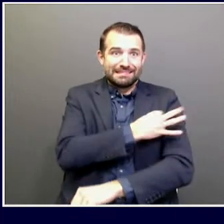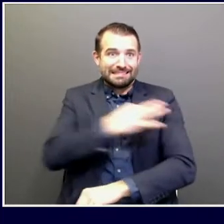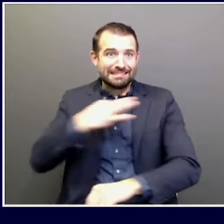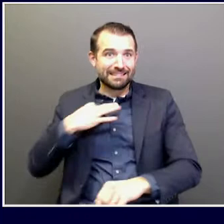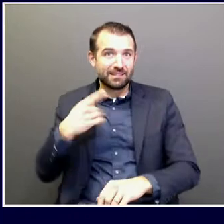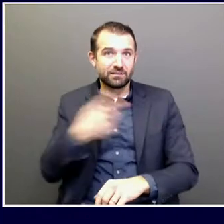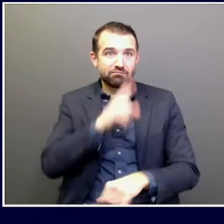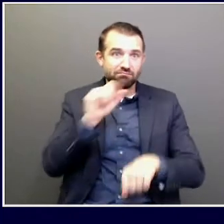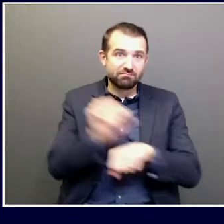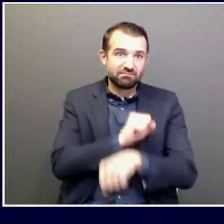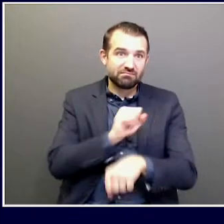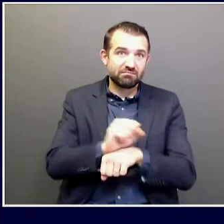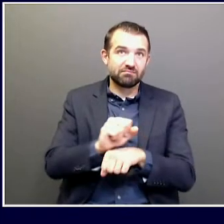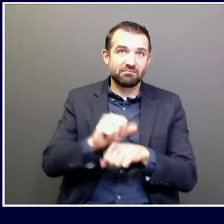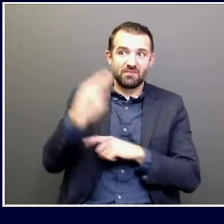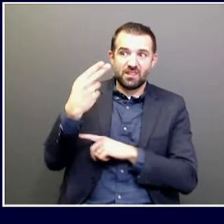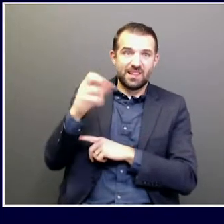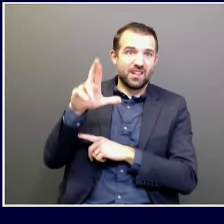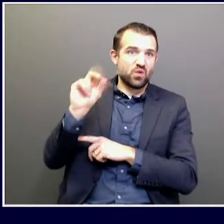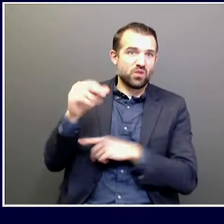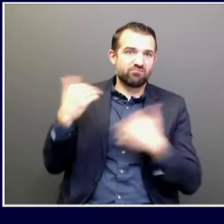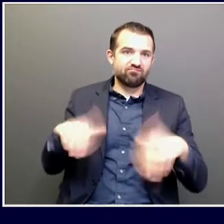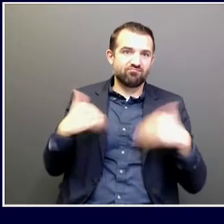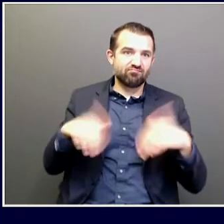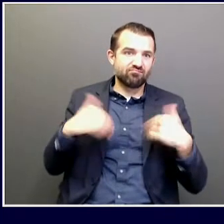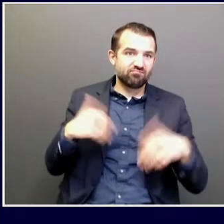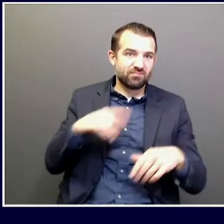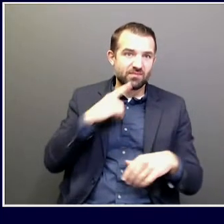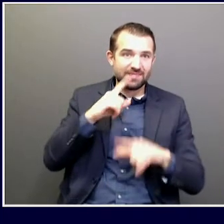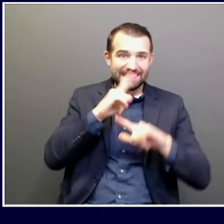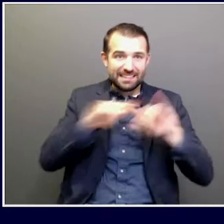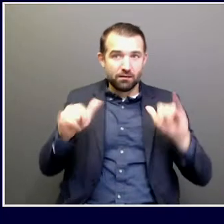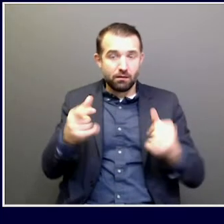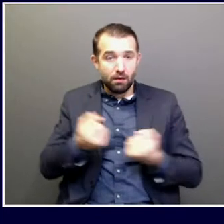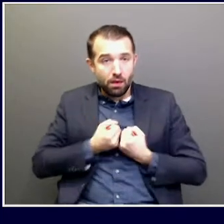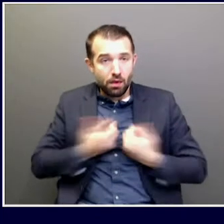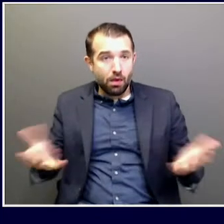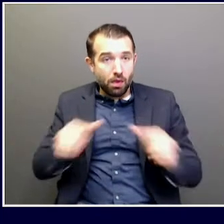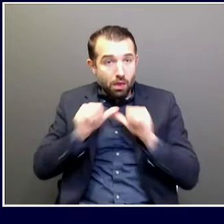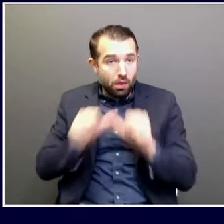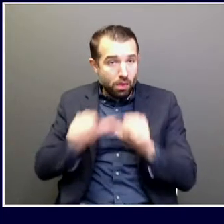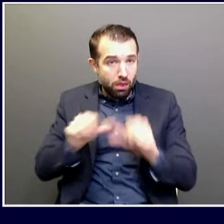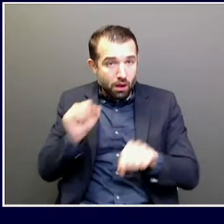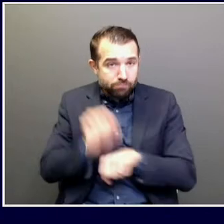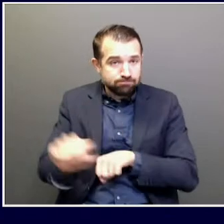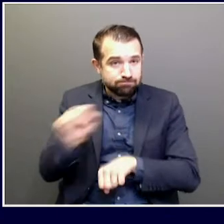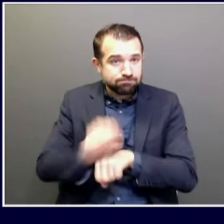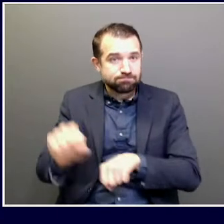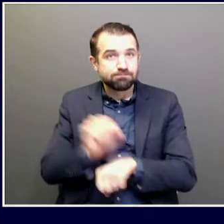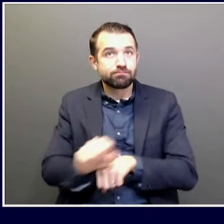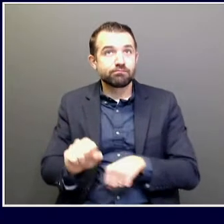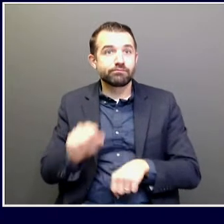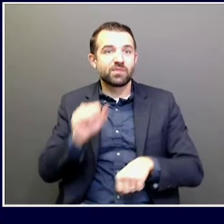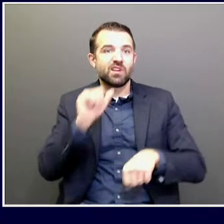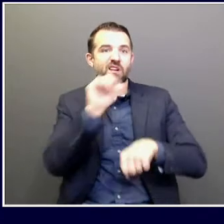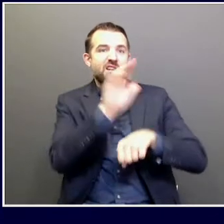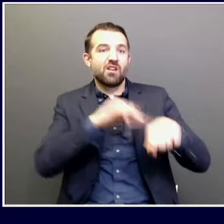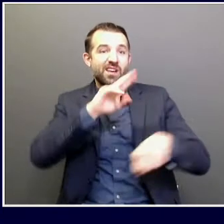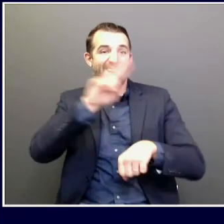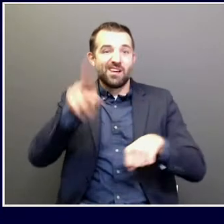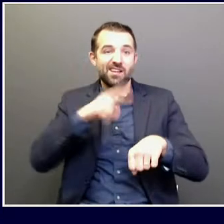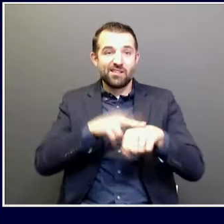tipping point, and that's why today I'm activating additional members of the National Guard under state